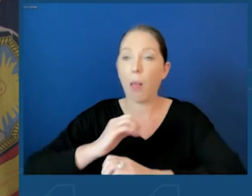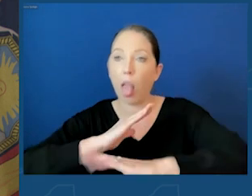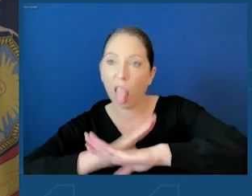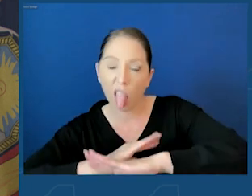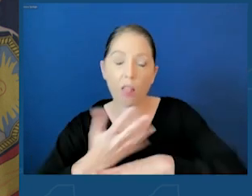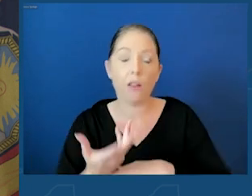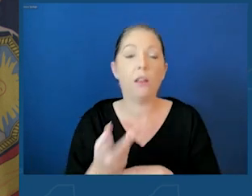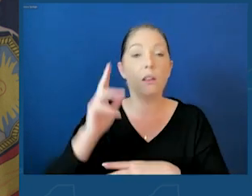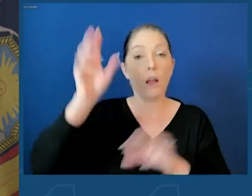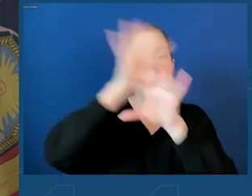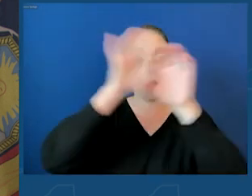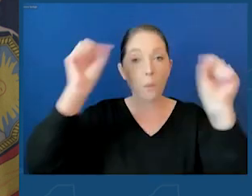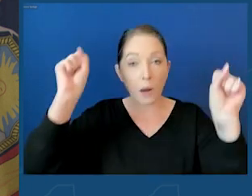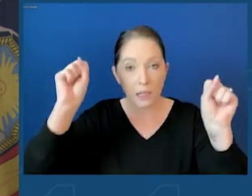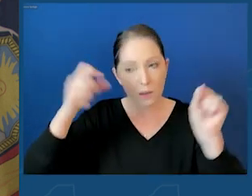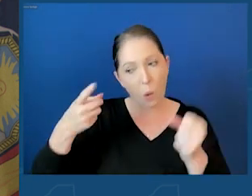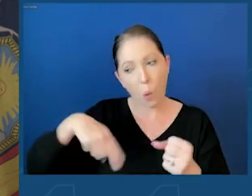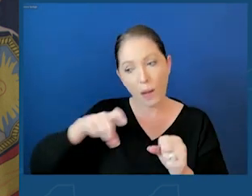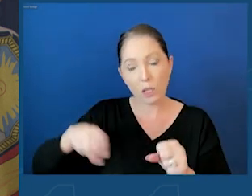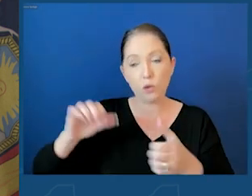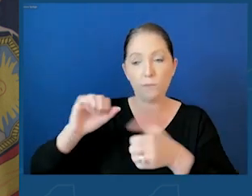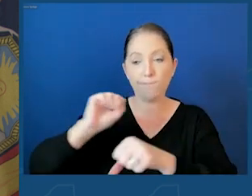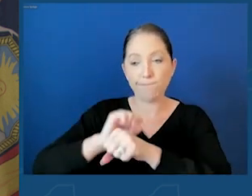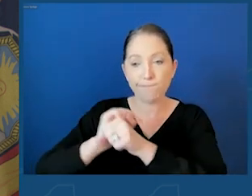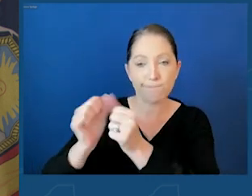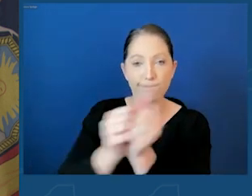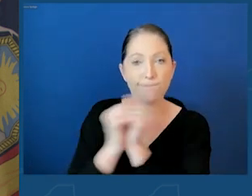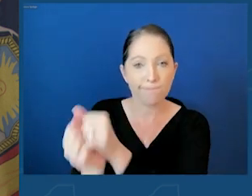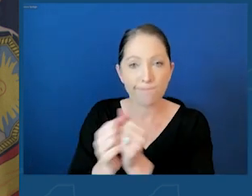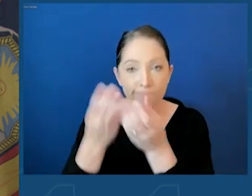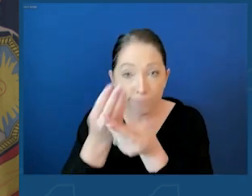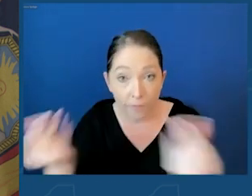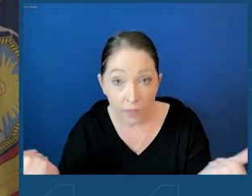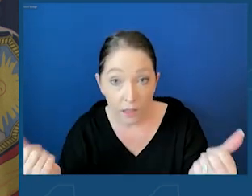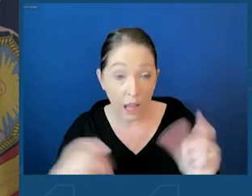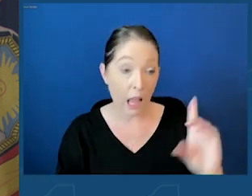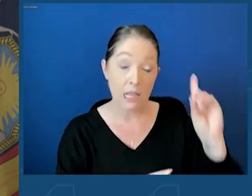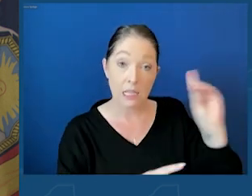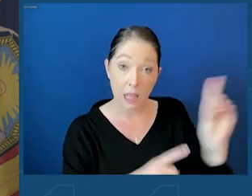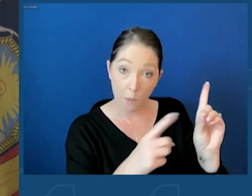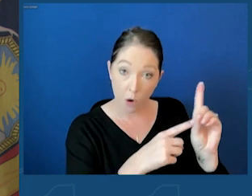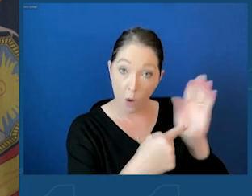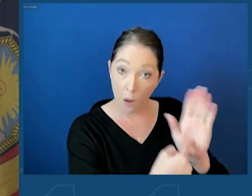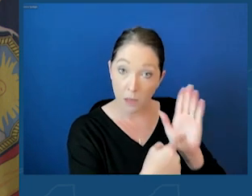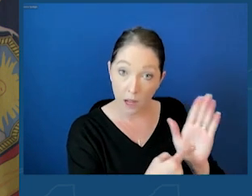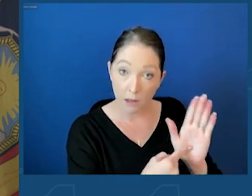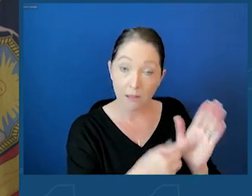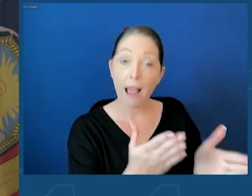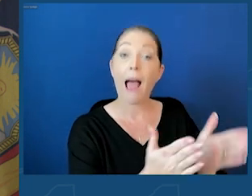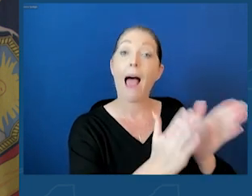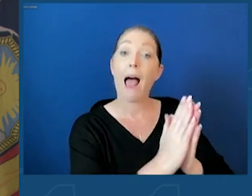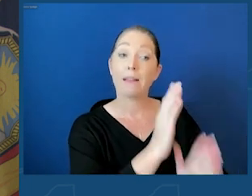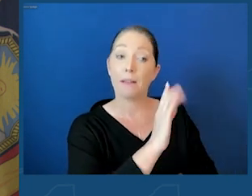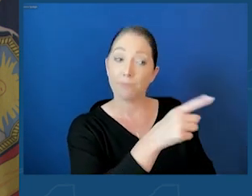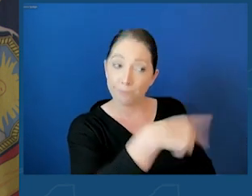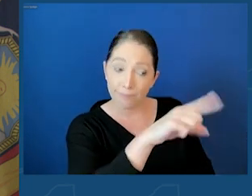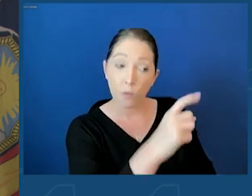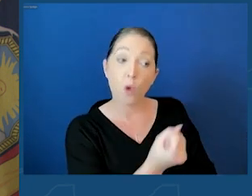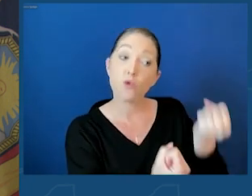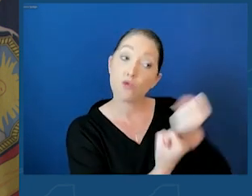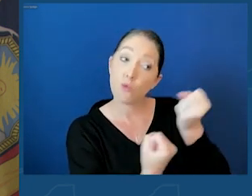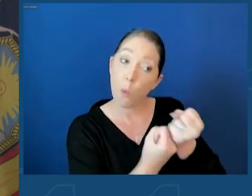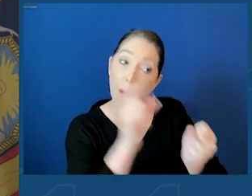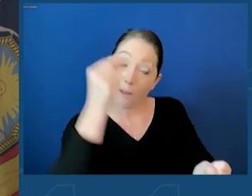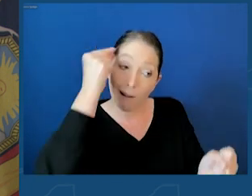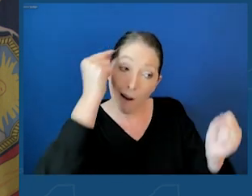together towards solving this. If you're represented by a Democrat, ask them to support my plan for more engagement and direct